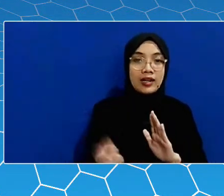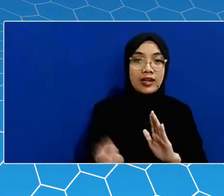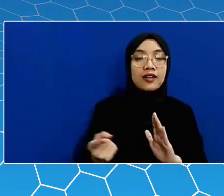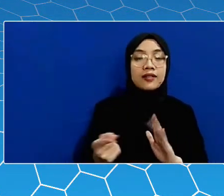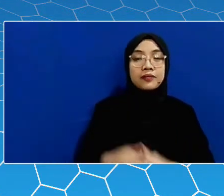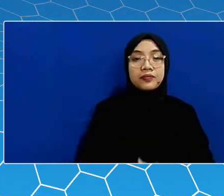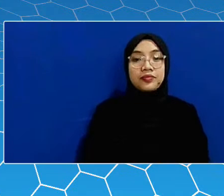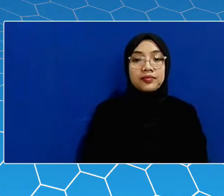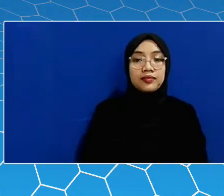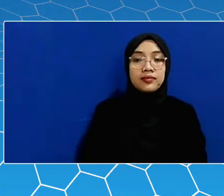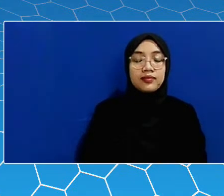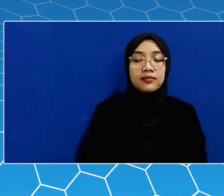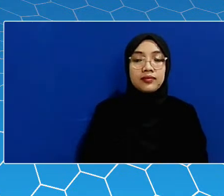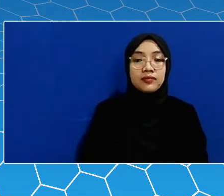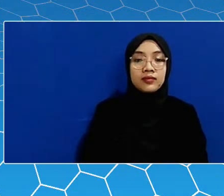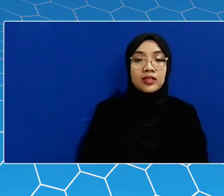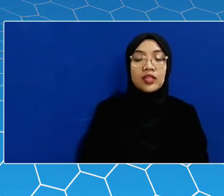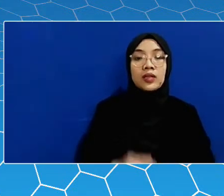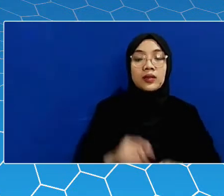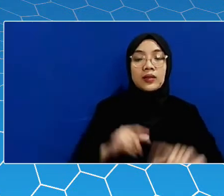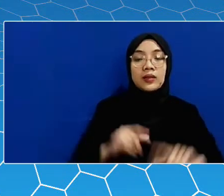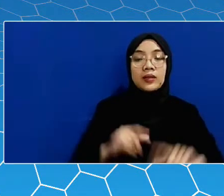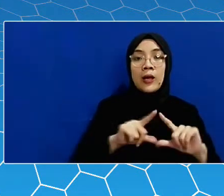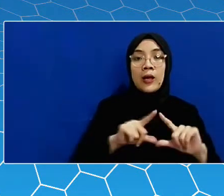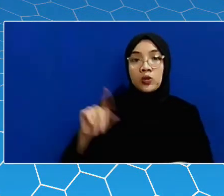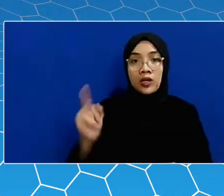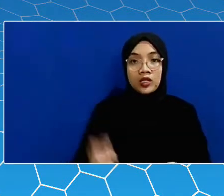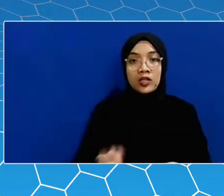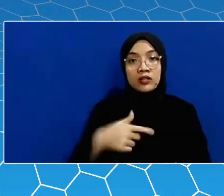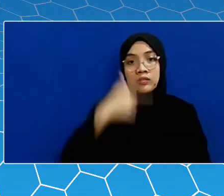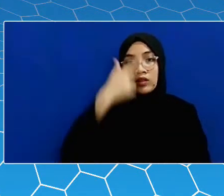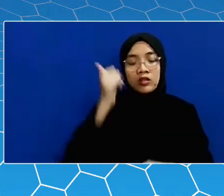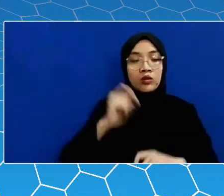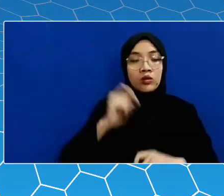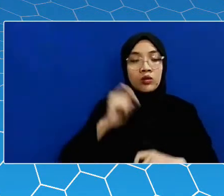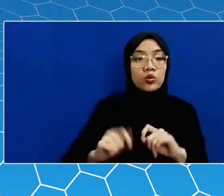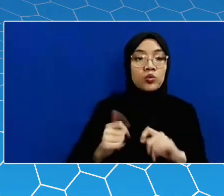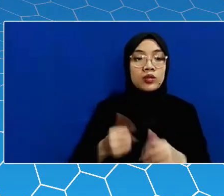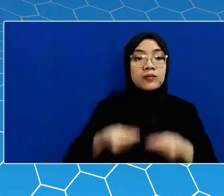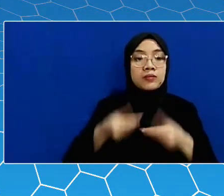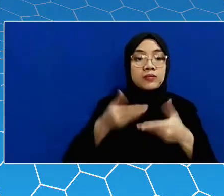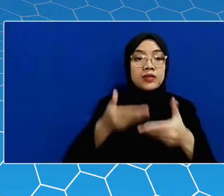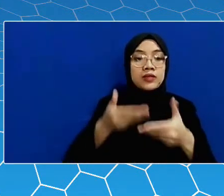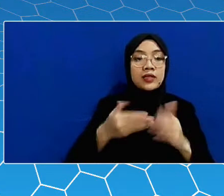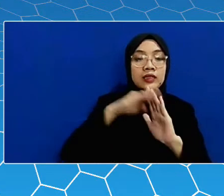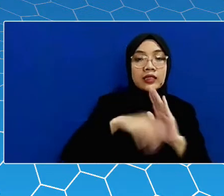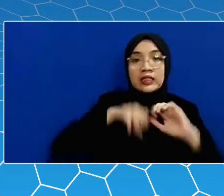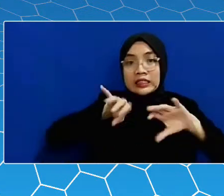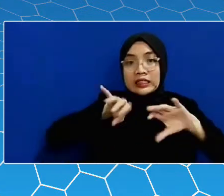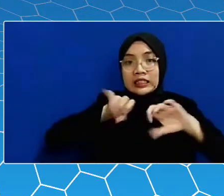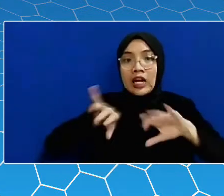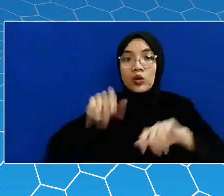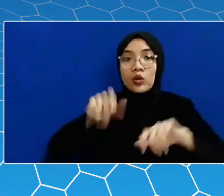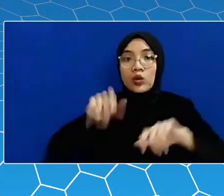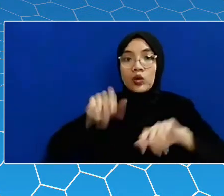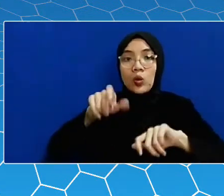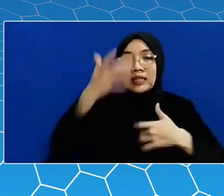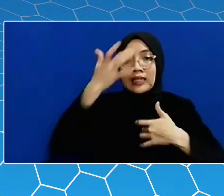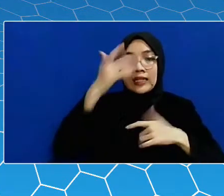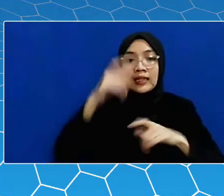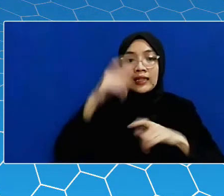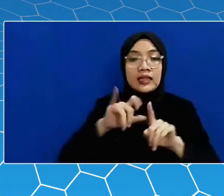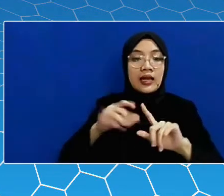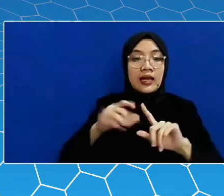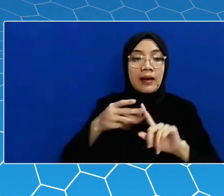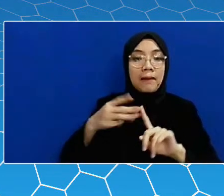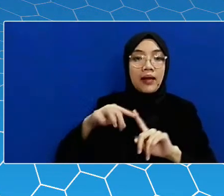tailored automated advice back to people with diabetes. And they tell us people with diabetes tell us it's when they see their